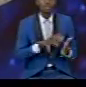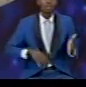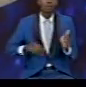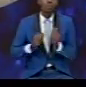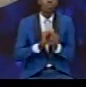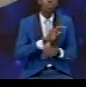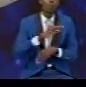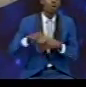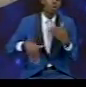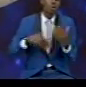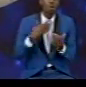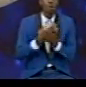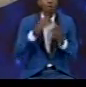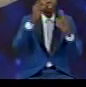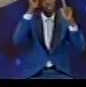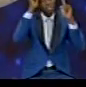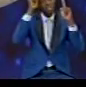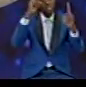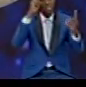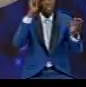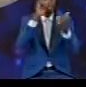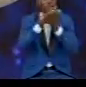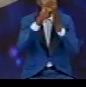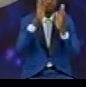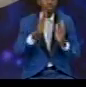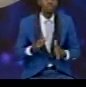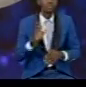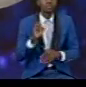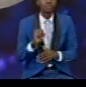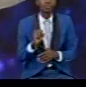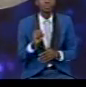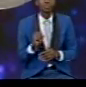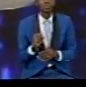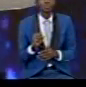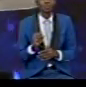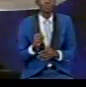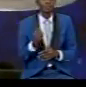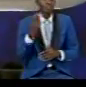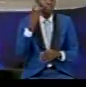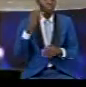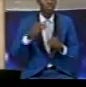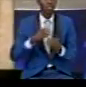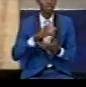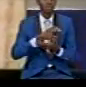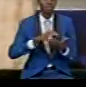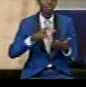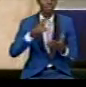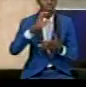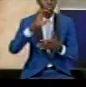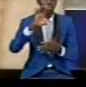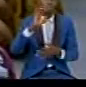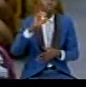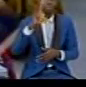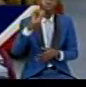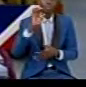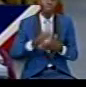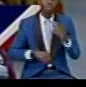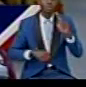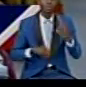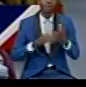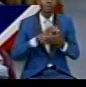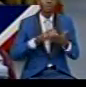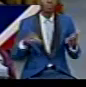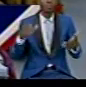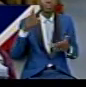Christ with all his saints. We're looking at Colossians chapter 1, reading from